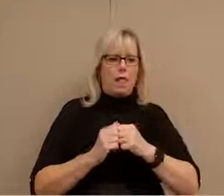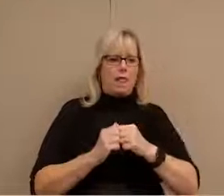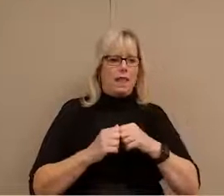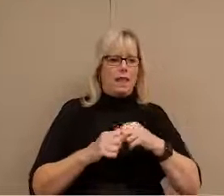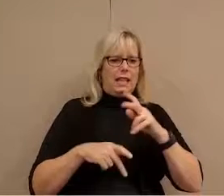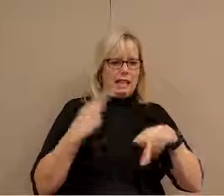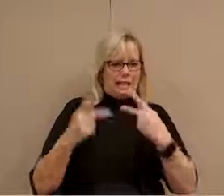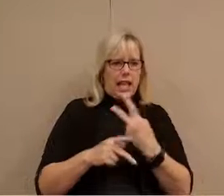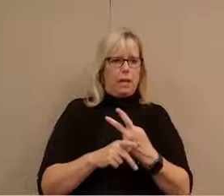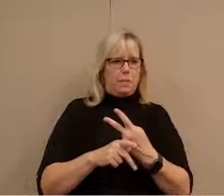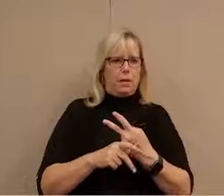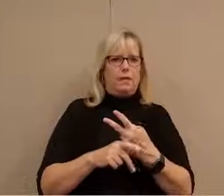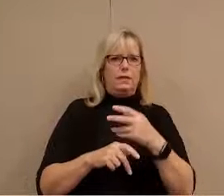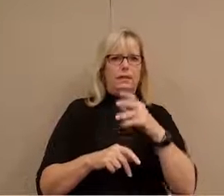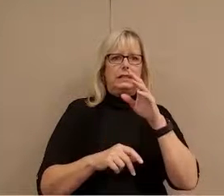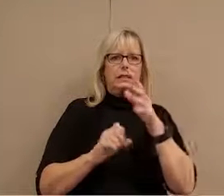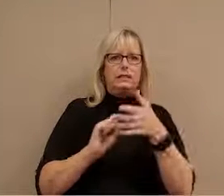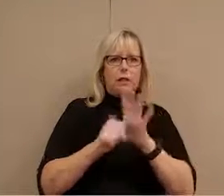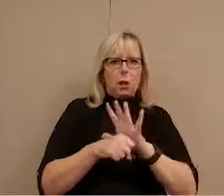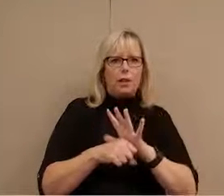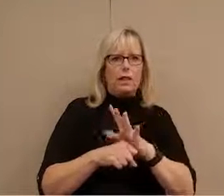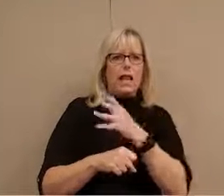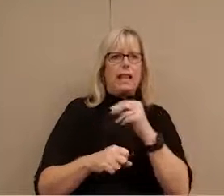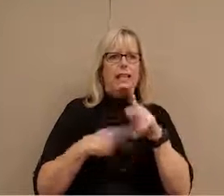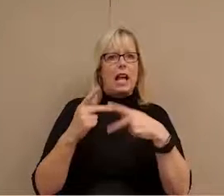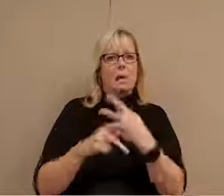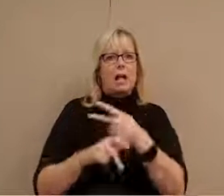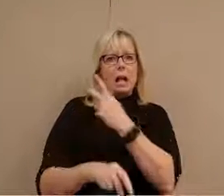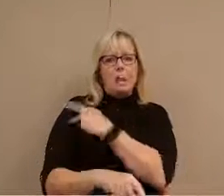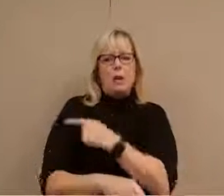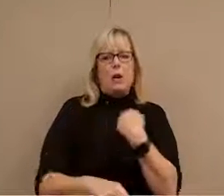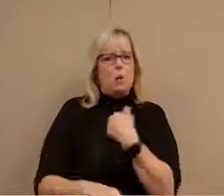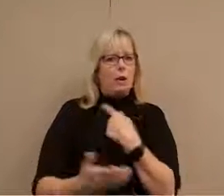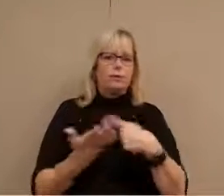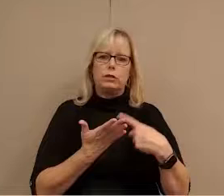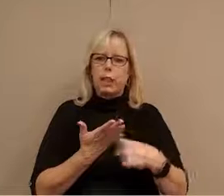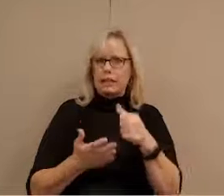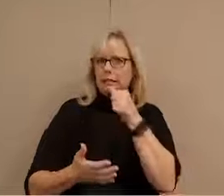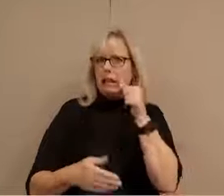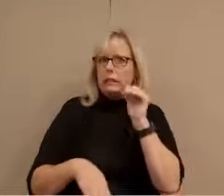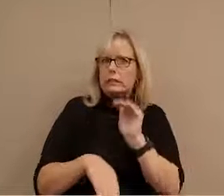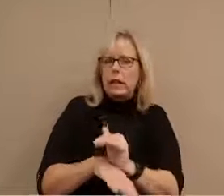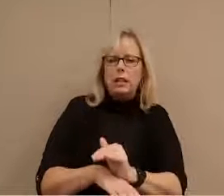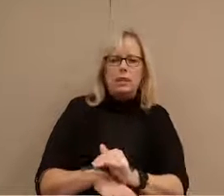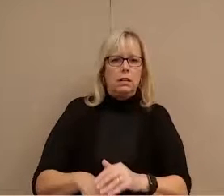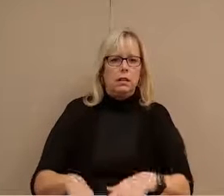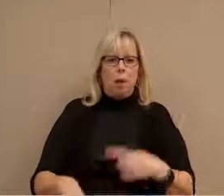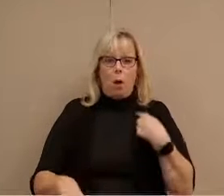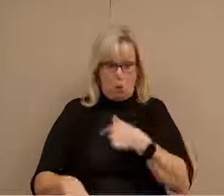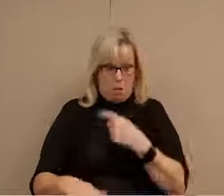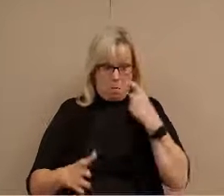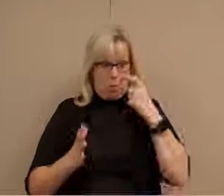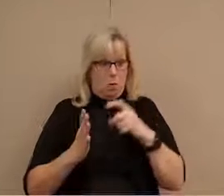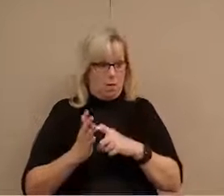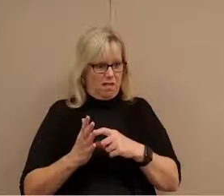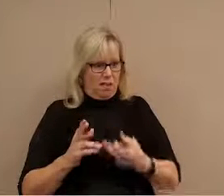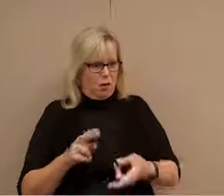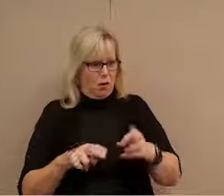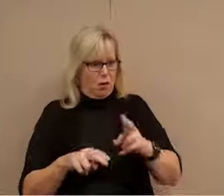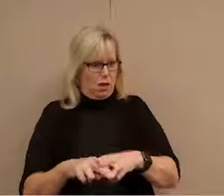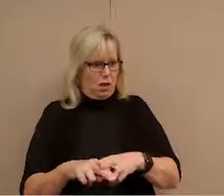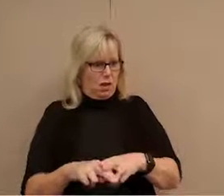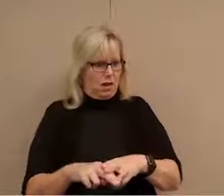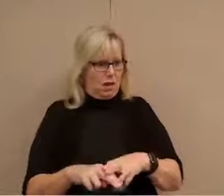just the condition of the patients coming in, we were talking about this last night. We are seeing an increase in need